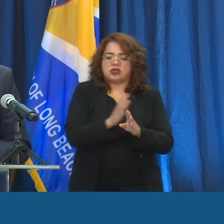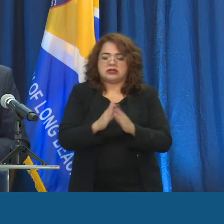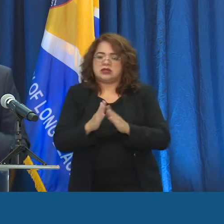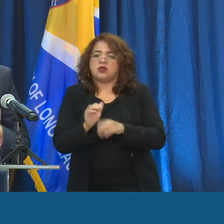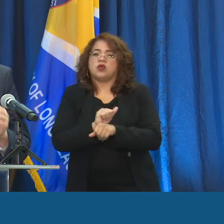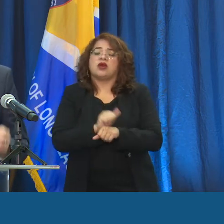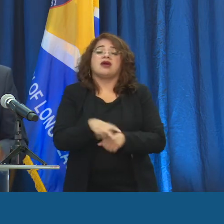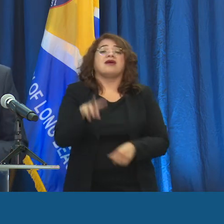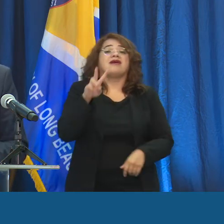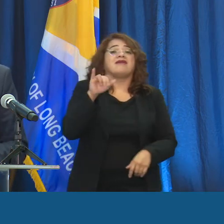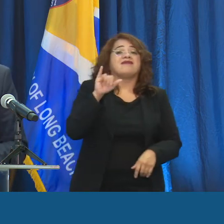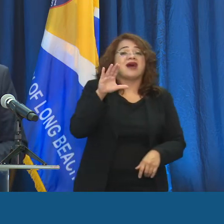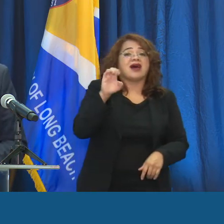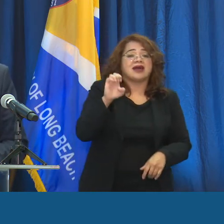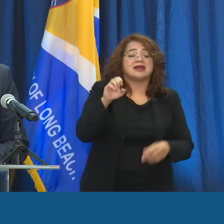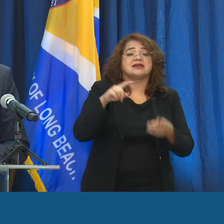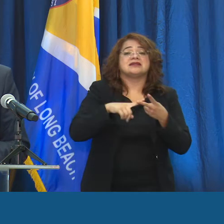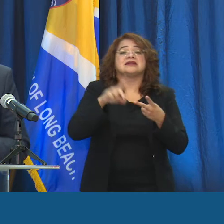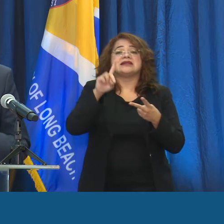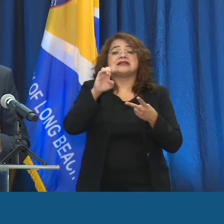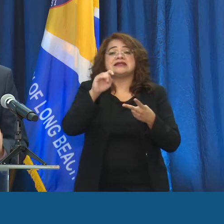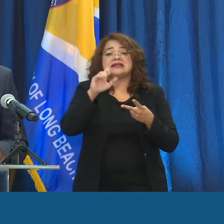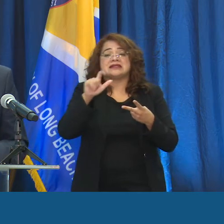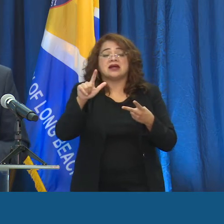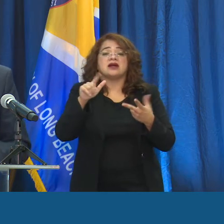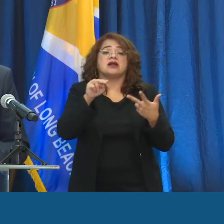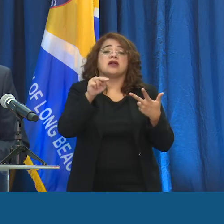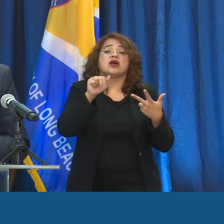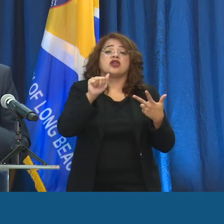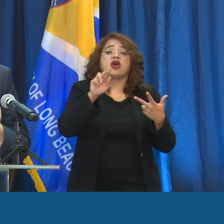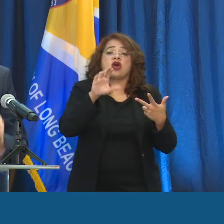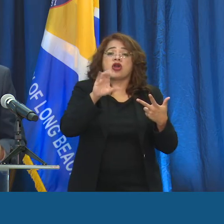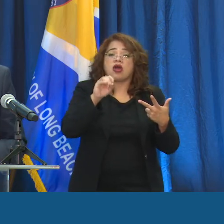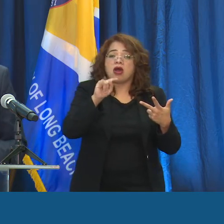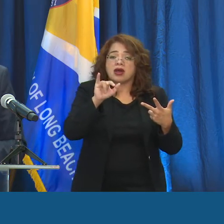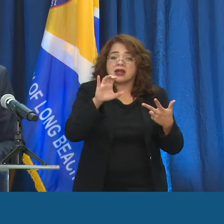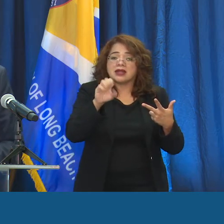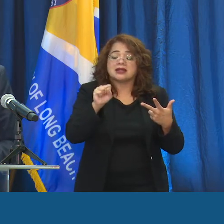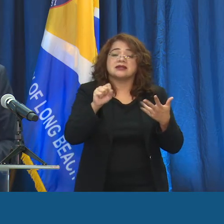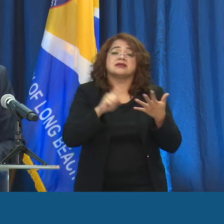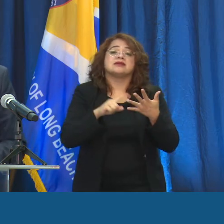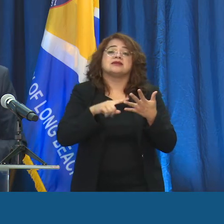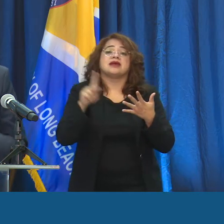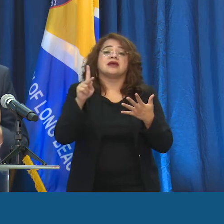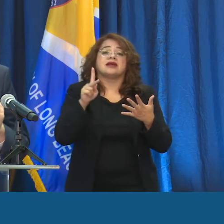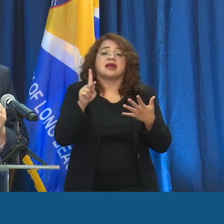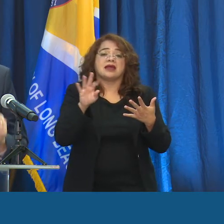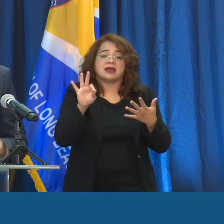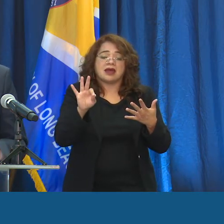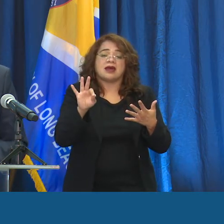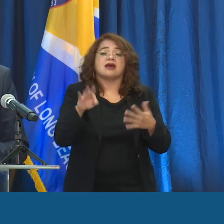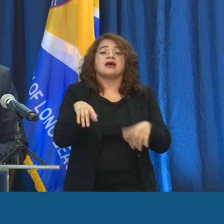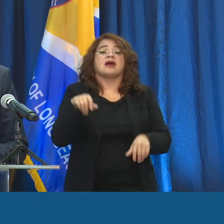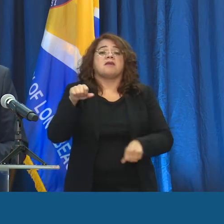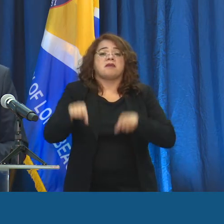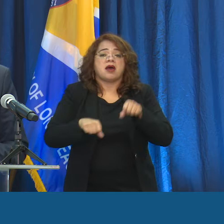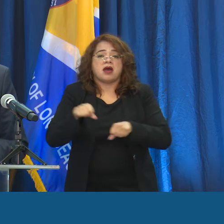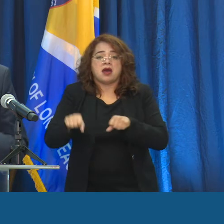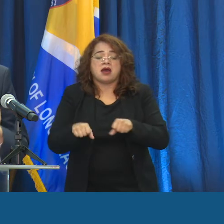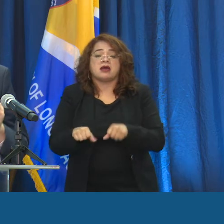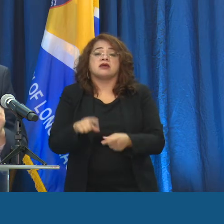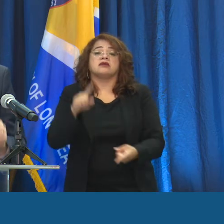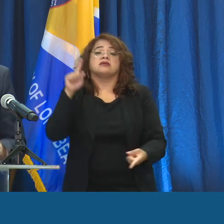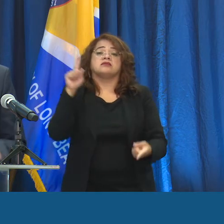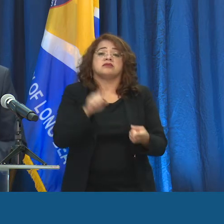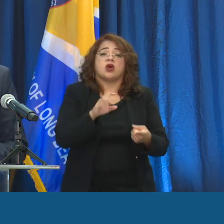vice detail, narcotics detail, canine, some of our bike units, reduction in